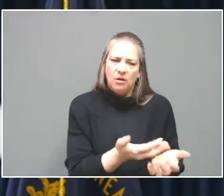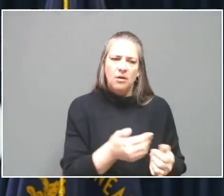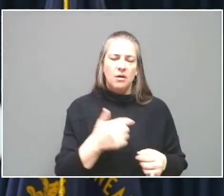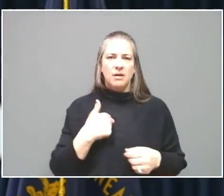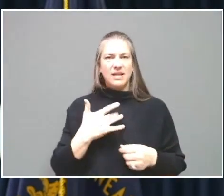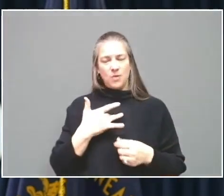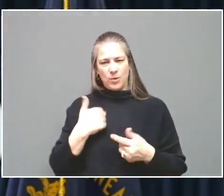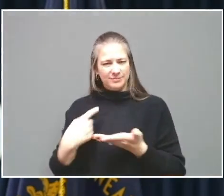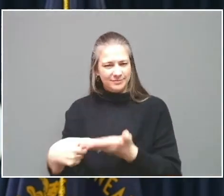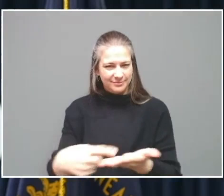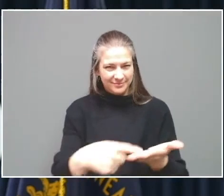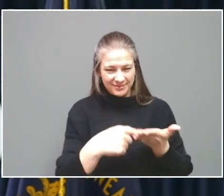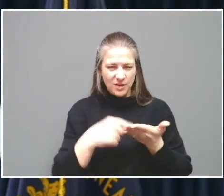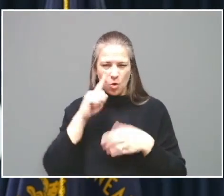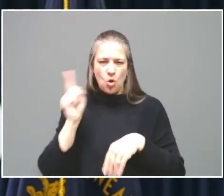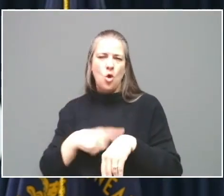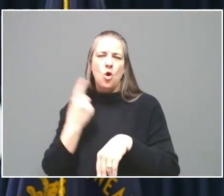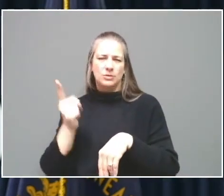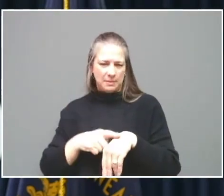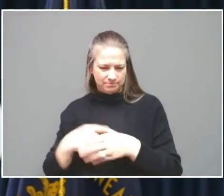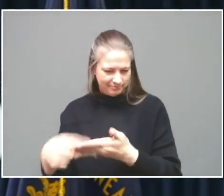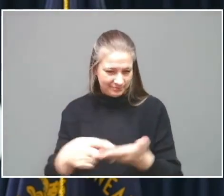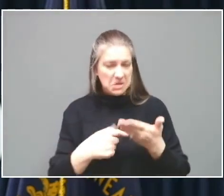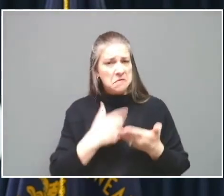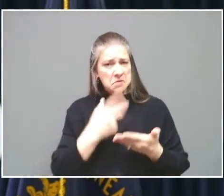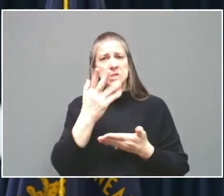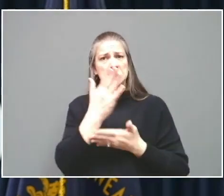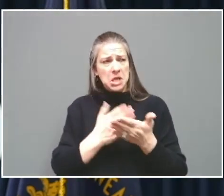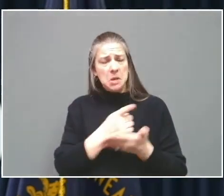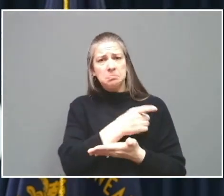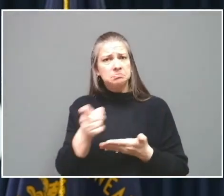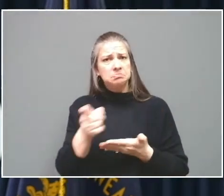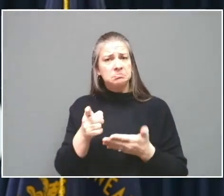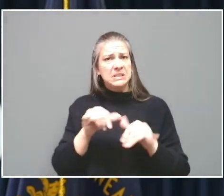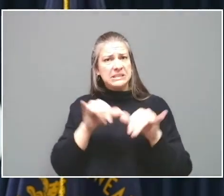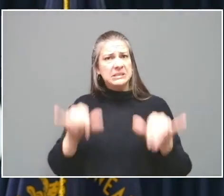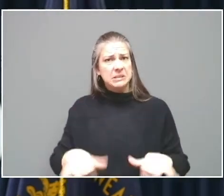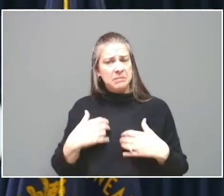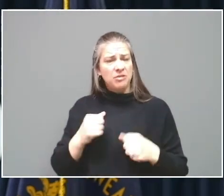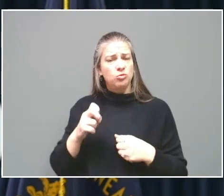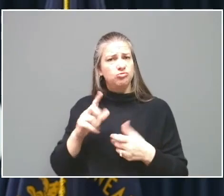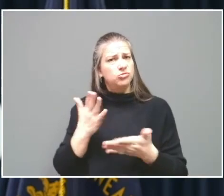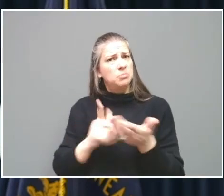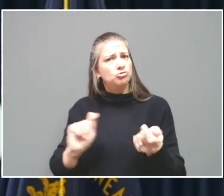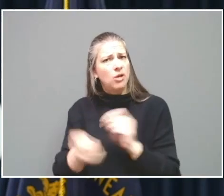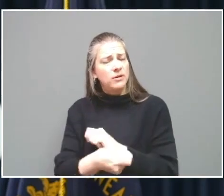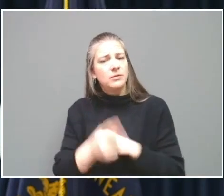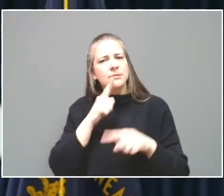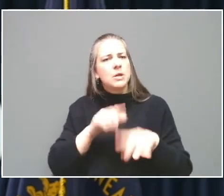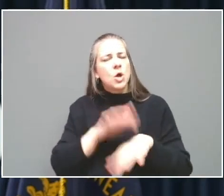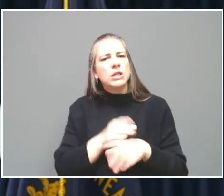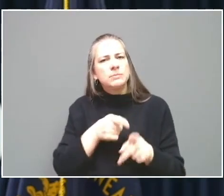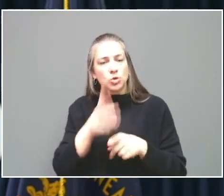going on for a long time, and I think we have seen some changes within the system, especially depending on the specialty. We saw some in